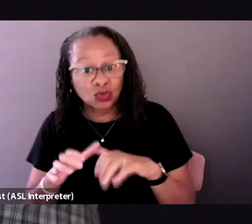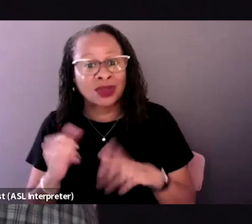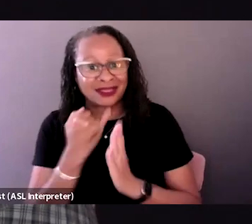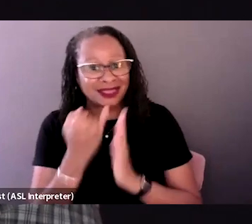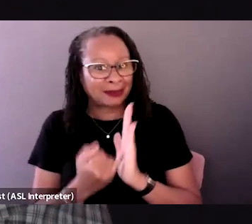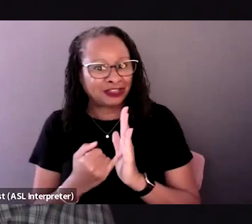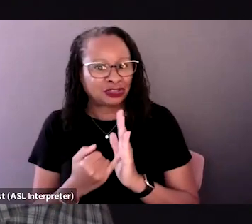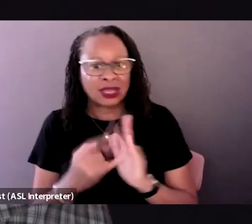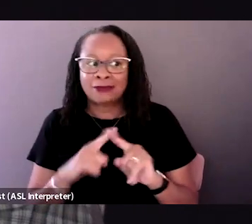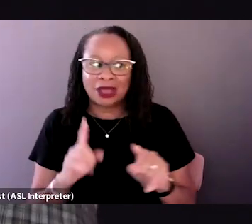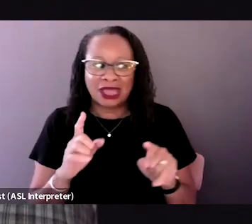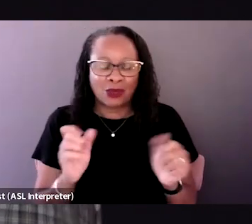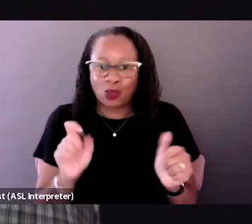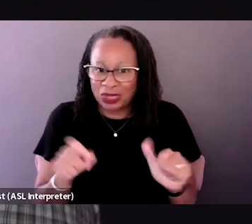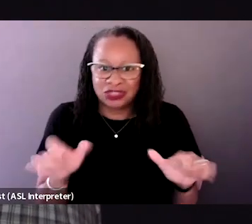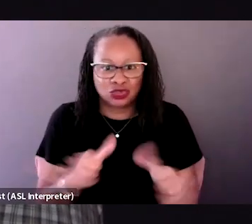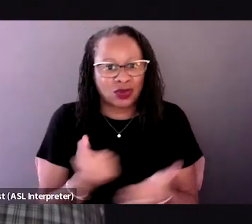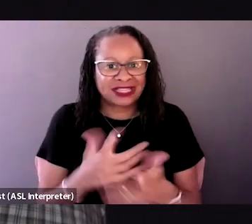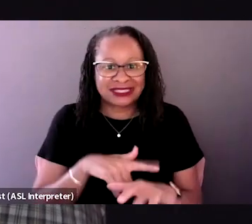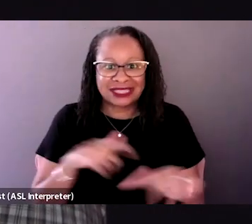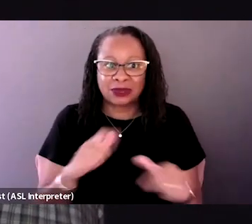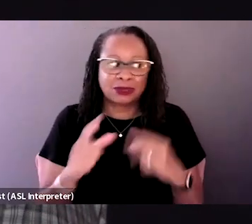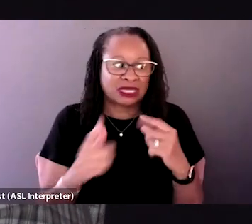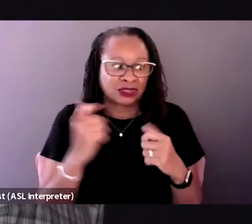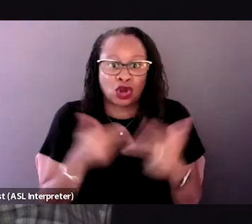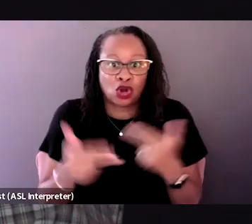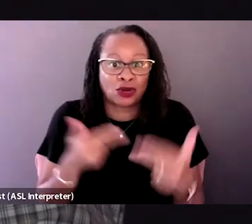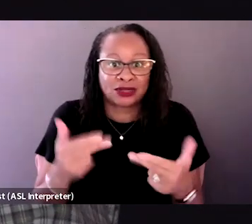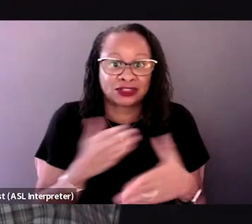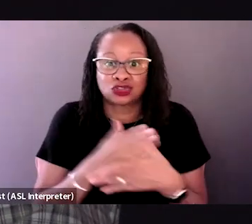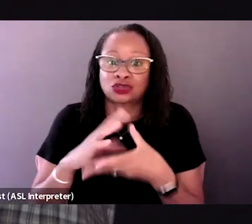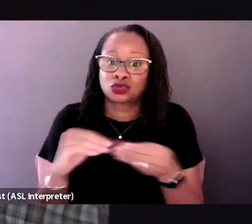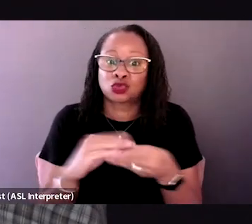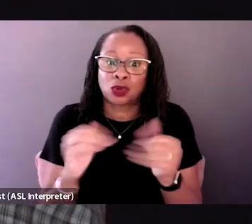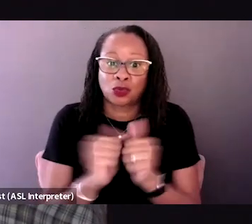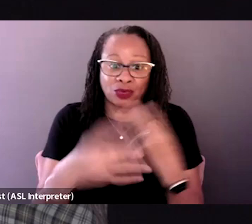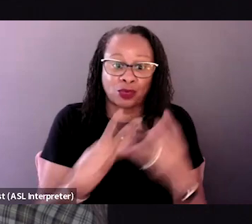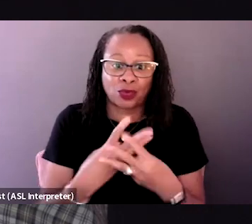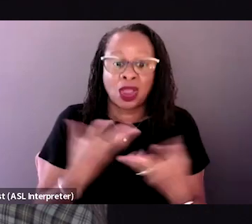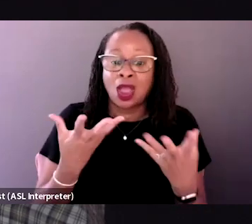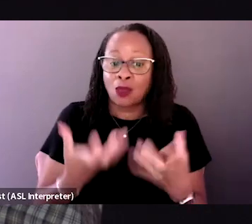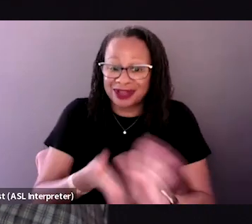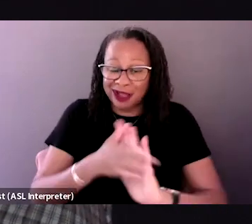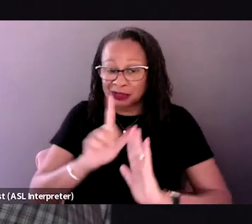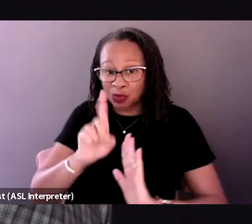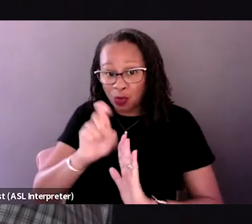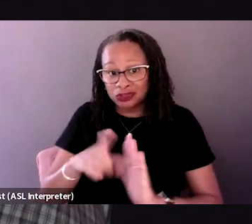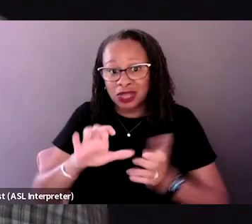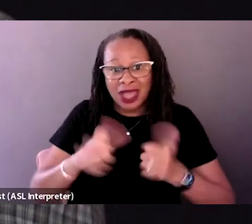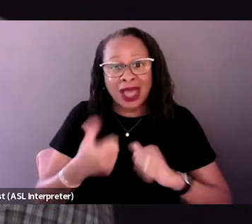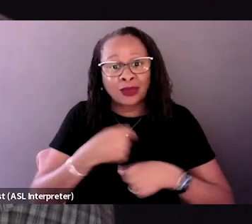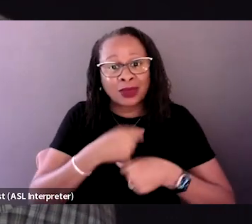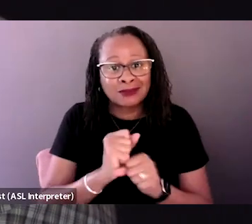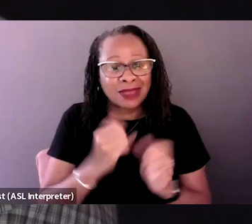But we had to do everything at the same time because there was such urgency with sharing this story with the world. And so we wanted to ask the question,